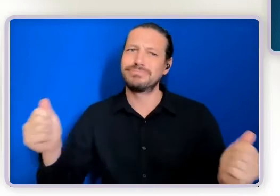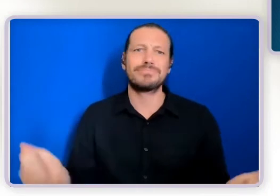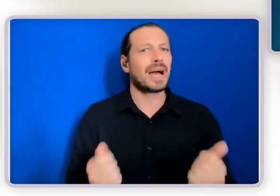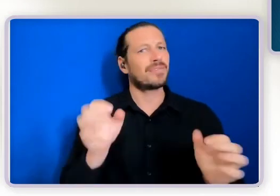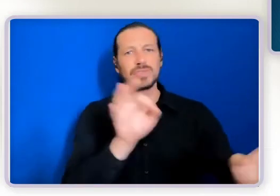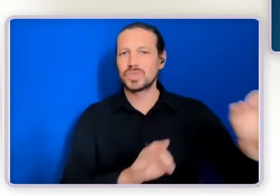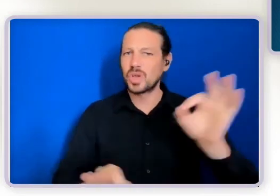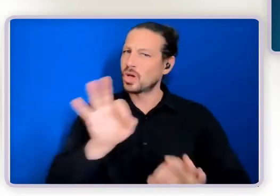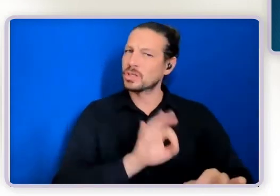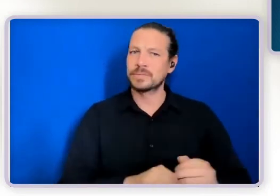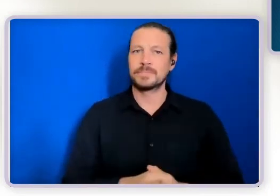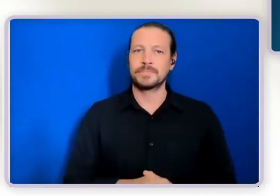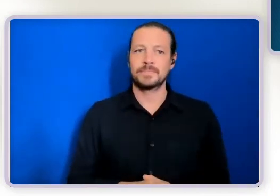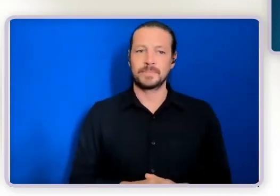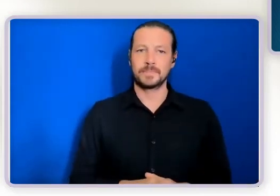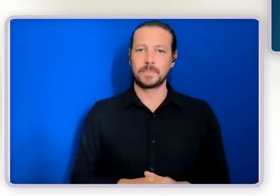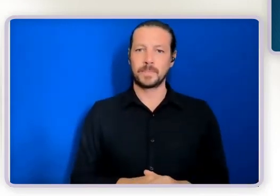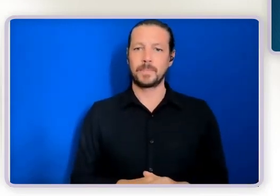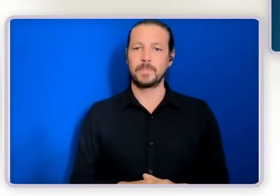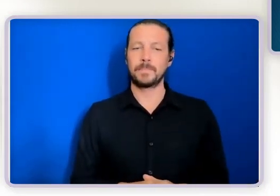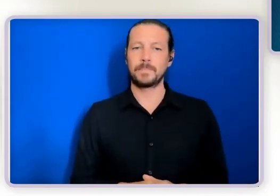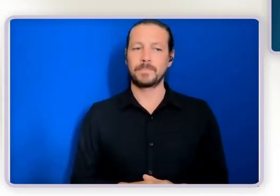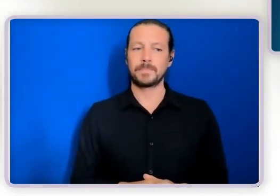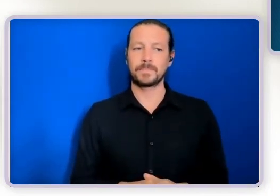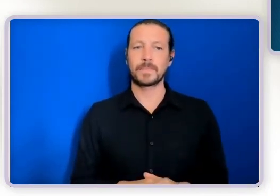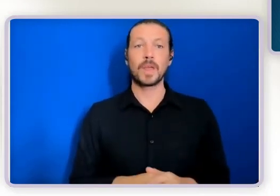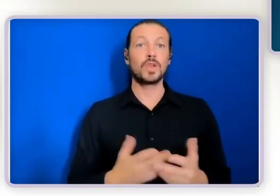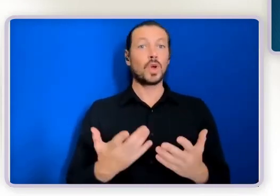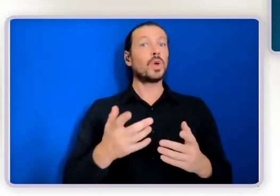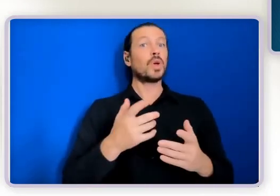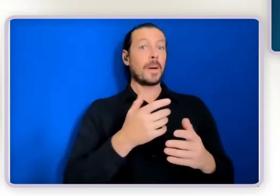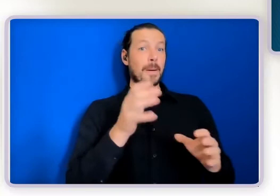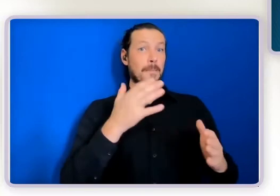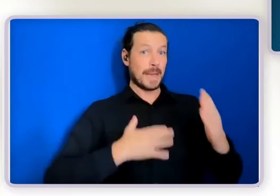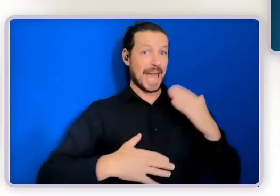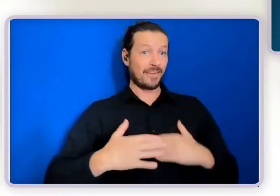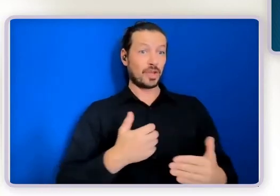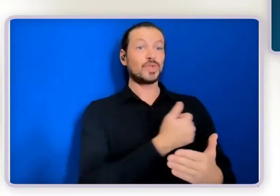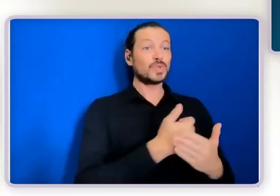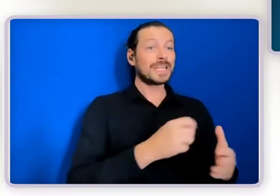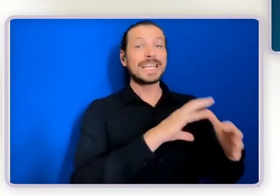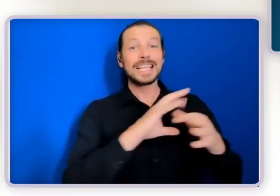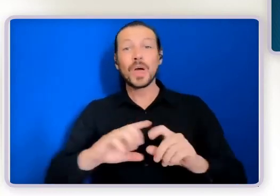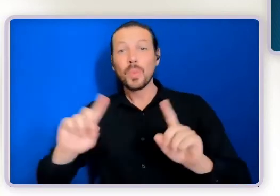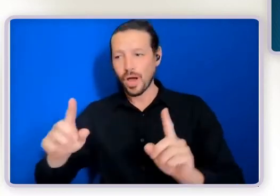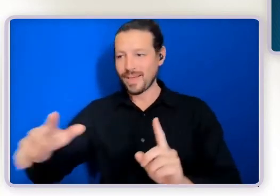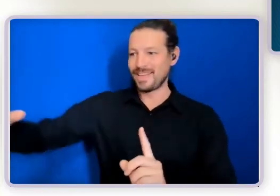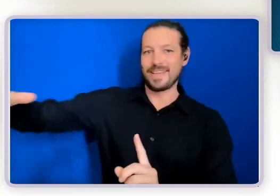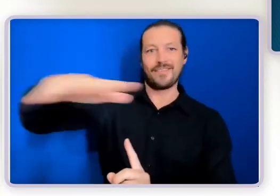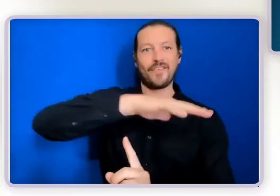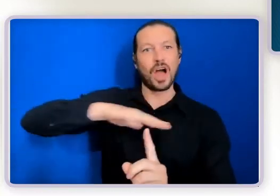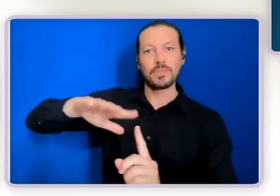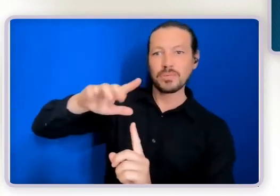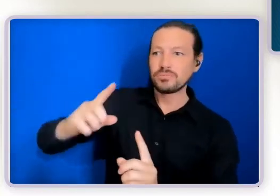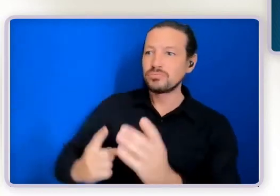lot of other things, is that often behaviours are environmental. And so sometimes what's happened and happening to